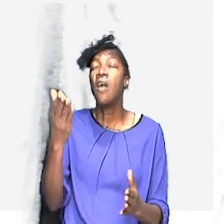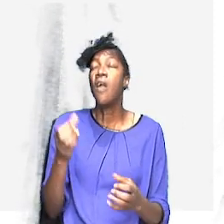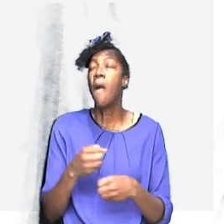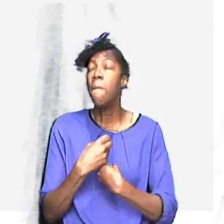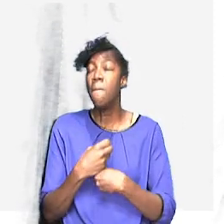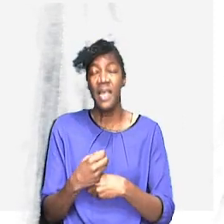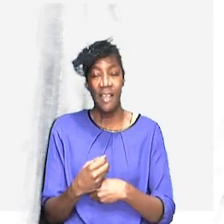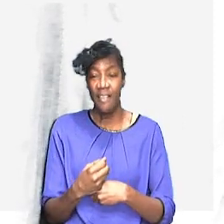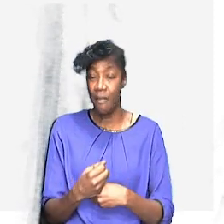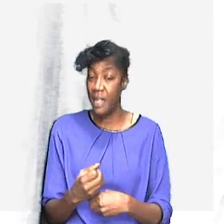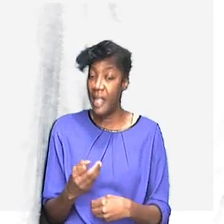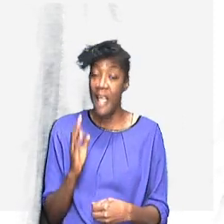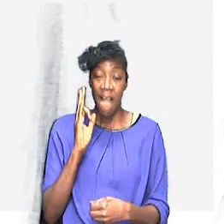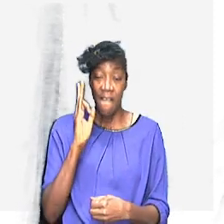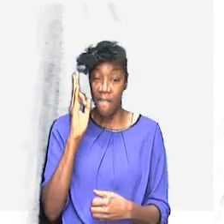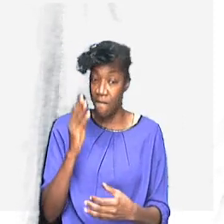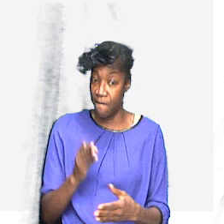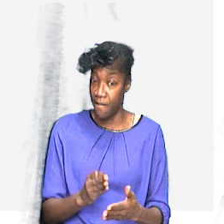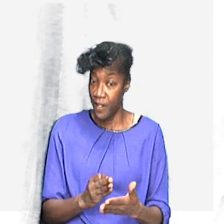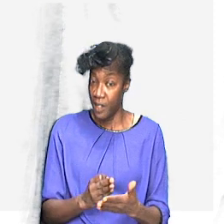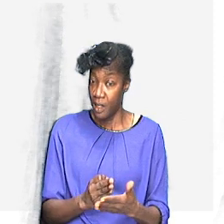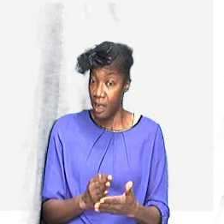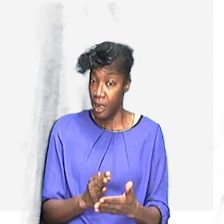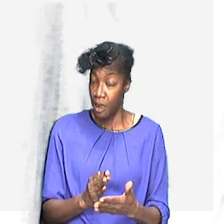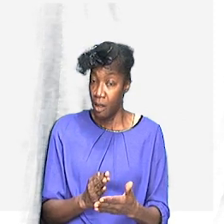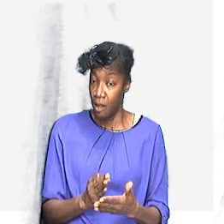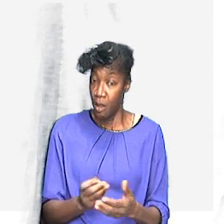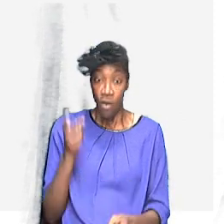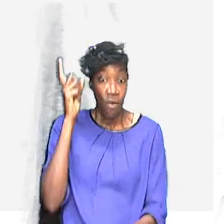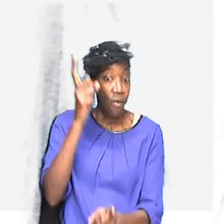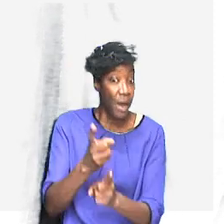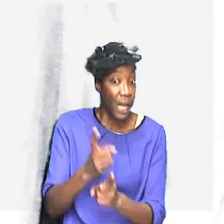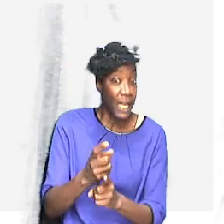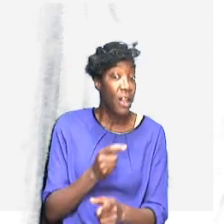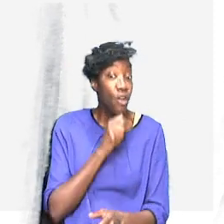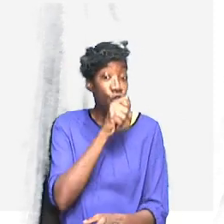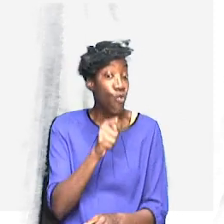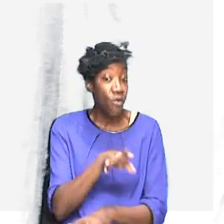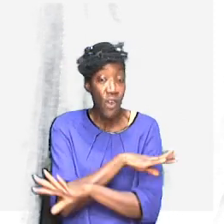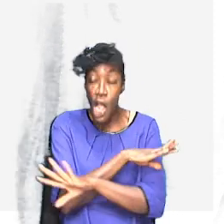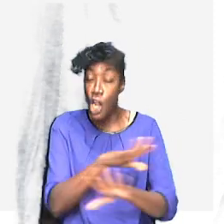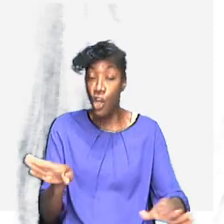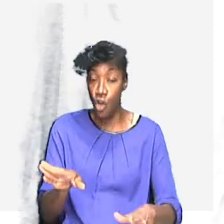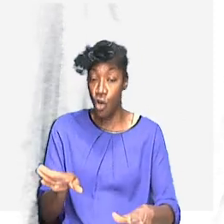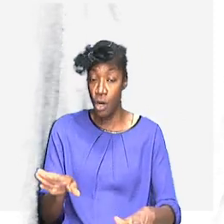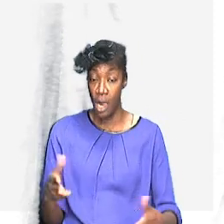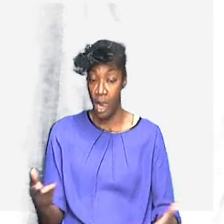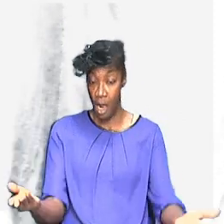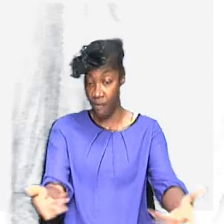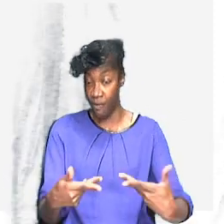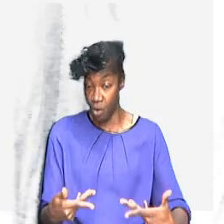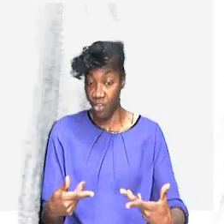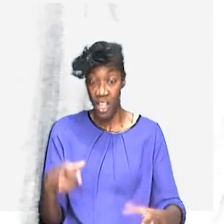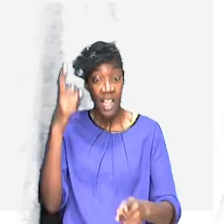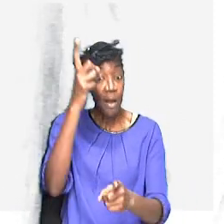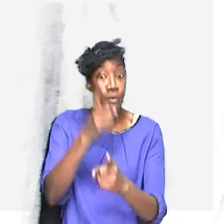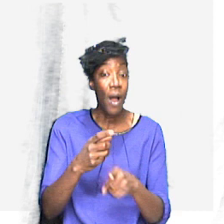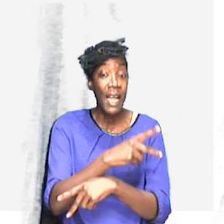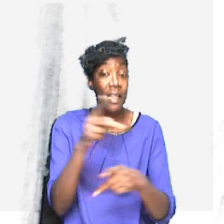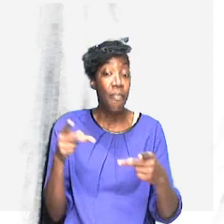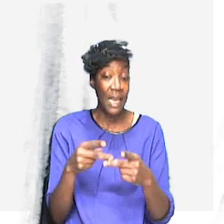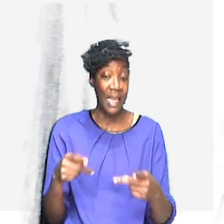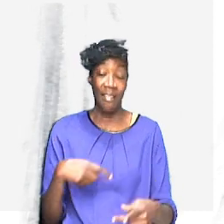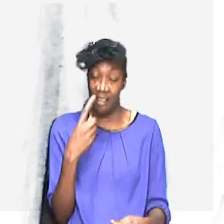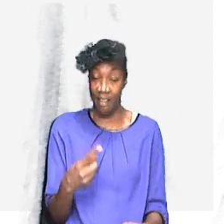feared." So we see from the scripture that truthfully, none of us are in a rightful place to say that we can